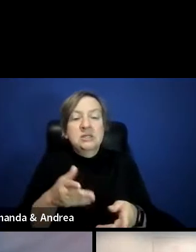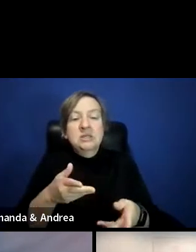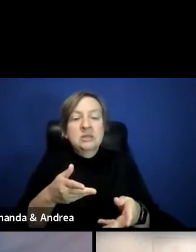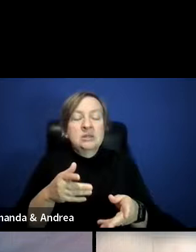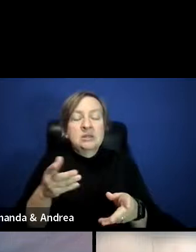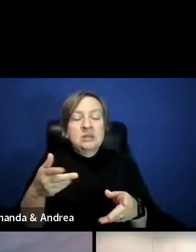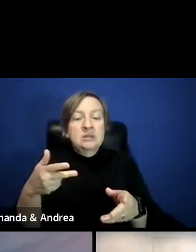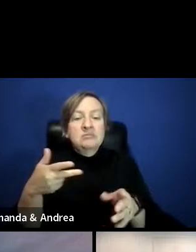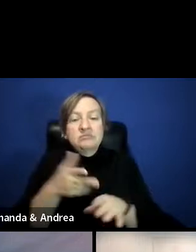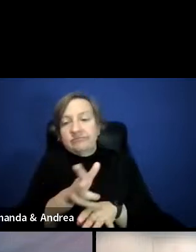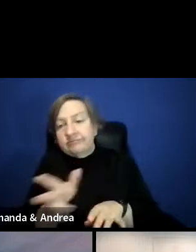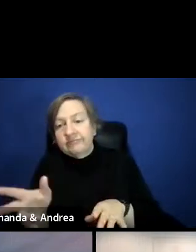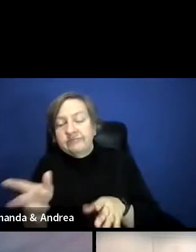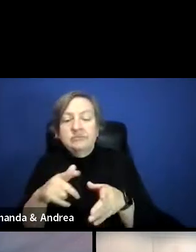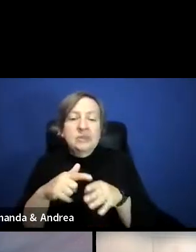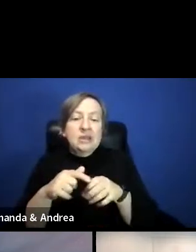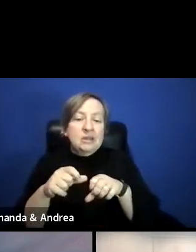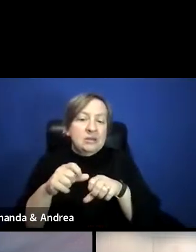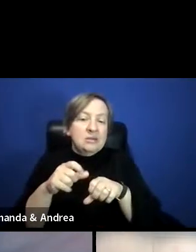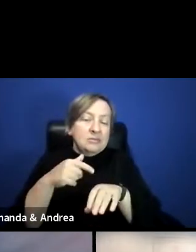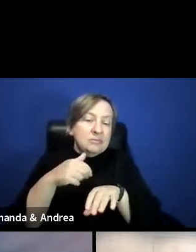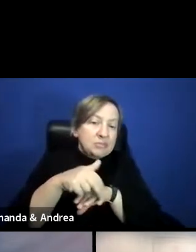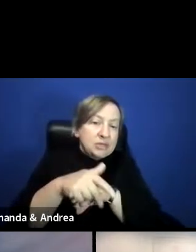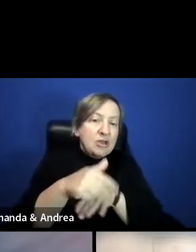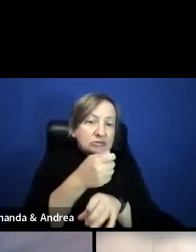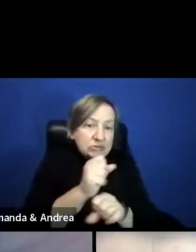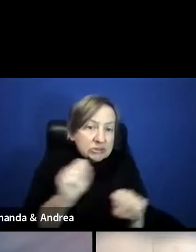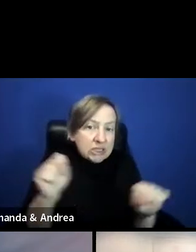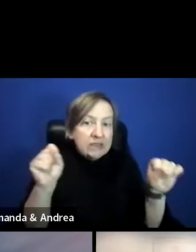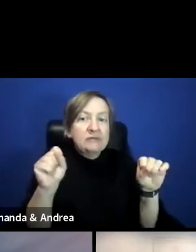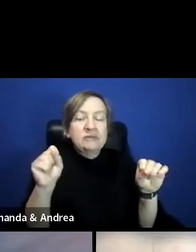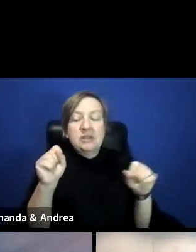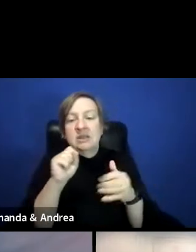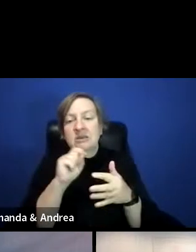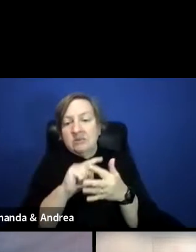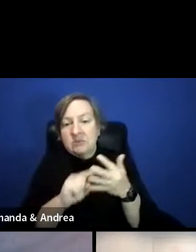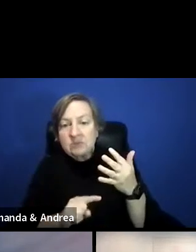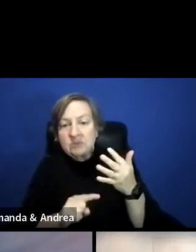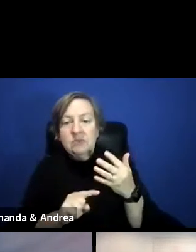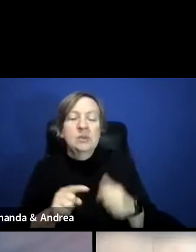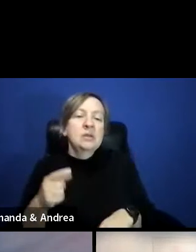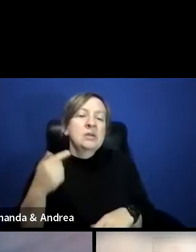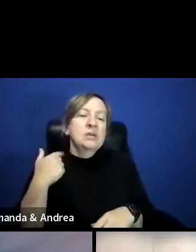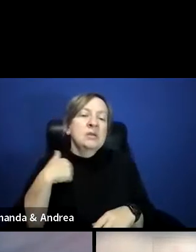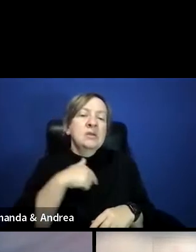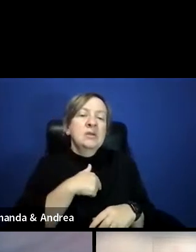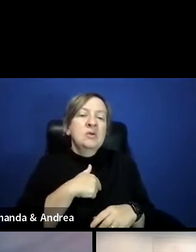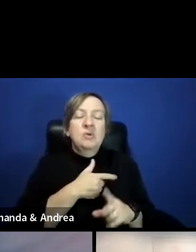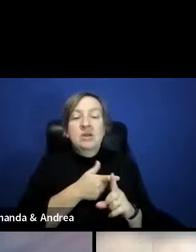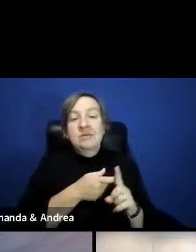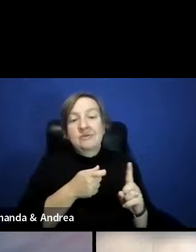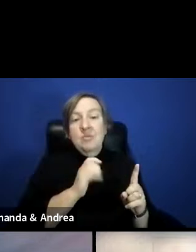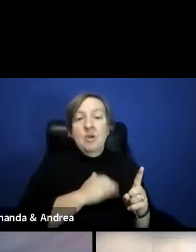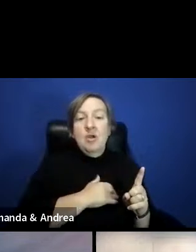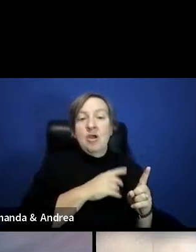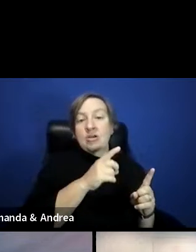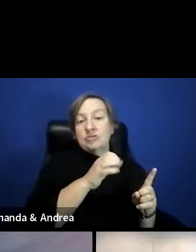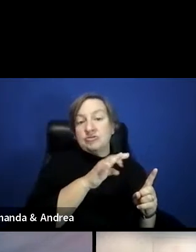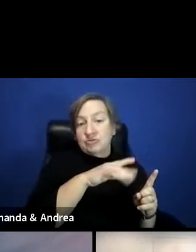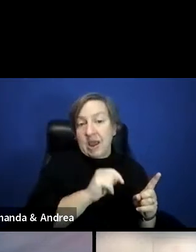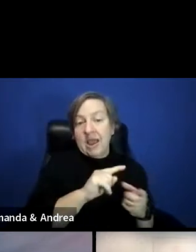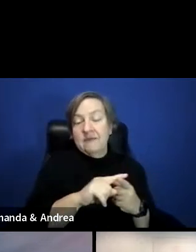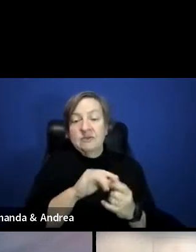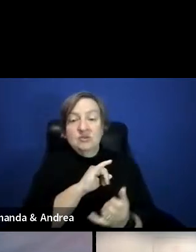safety at certain points of the project. And as we kind of went from our draft to